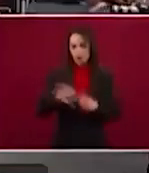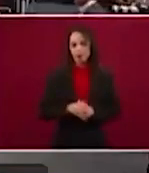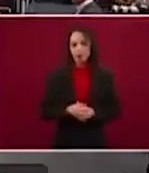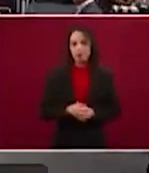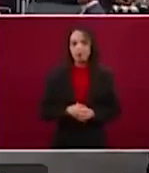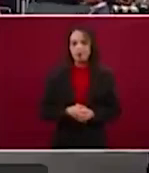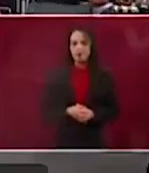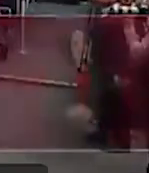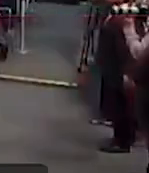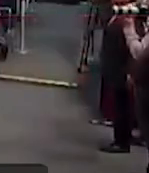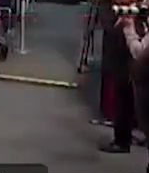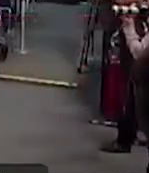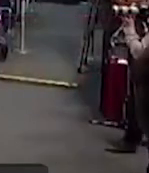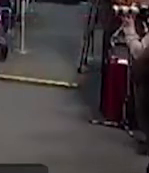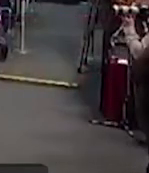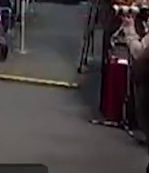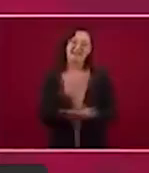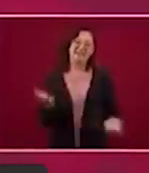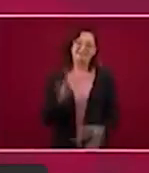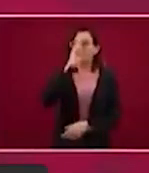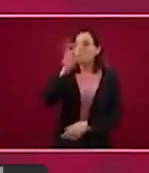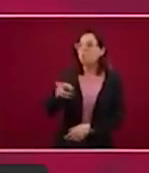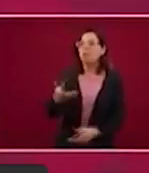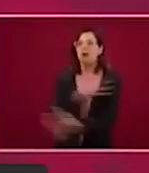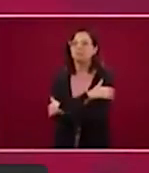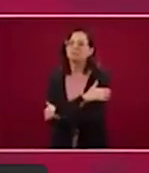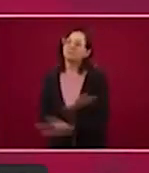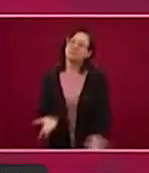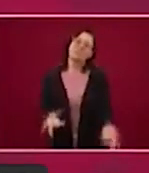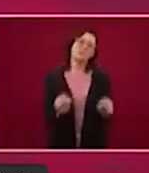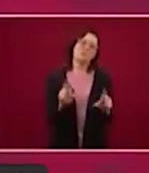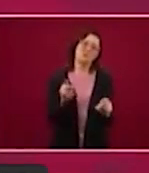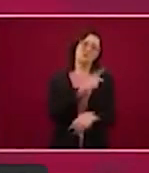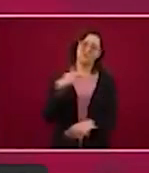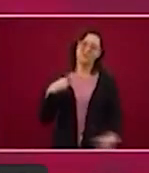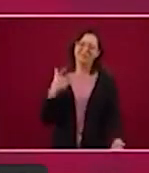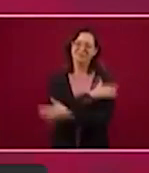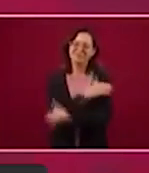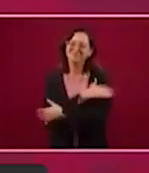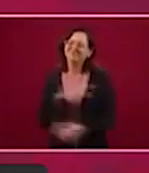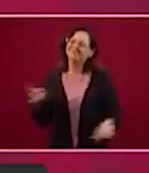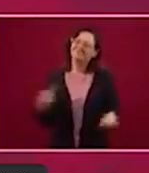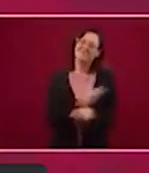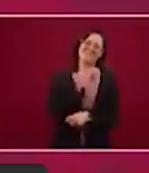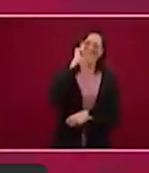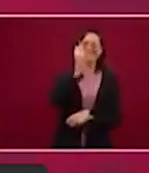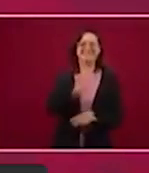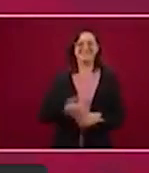said two countries are in early stages of forming a working group to develop batteries for electric vehicles as well.